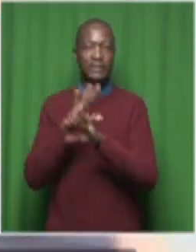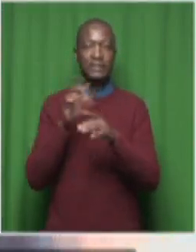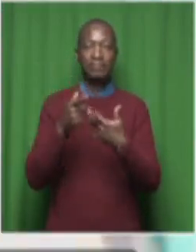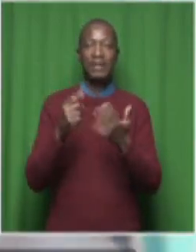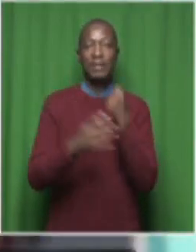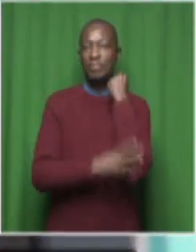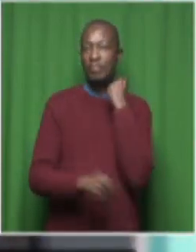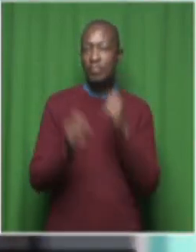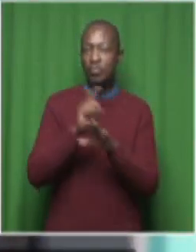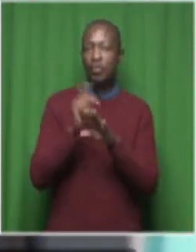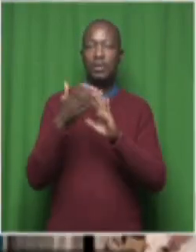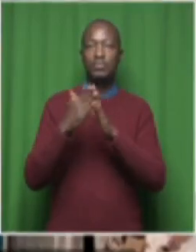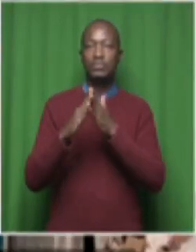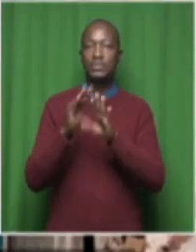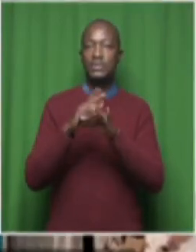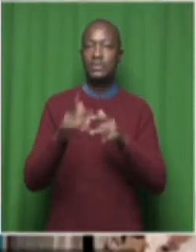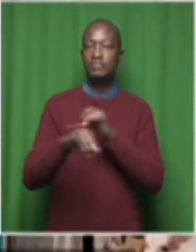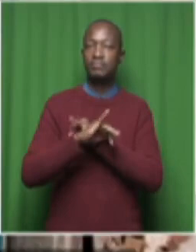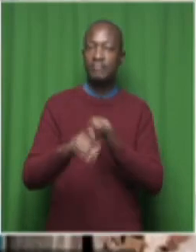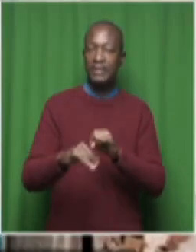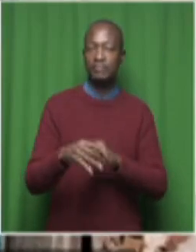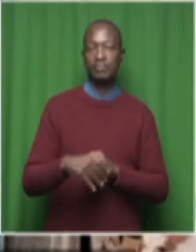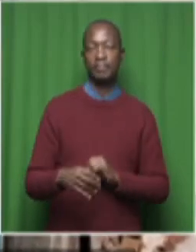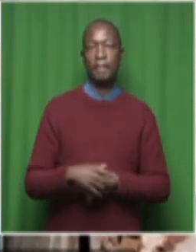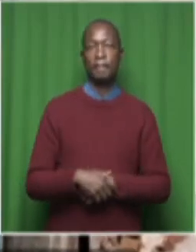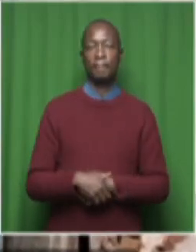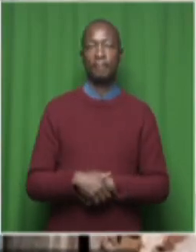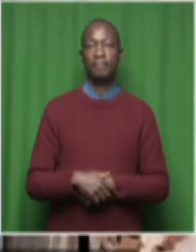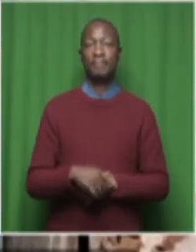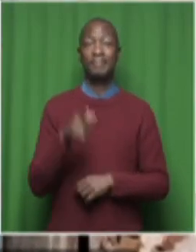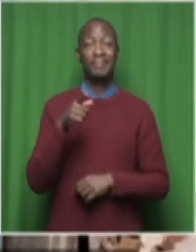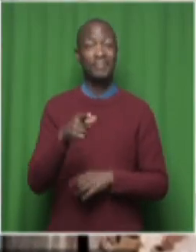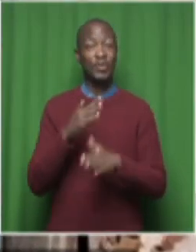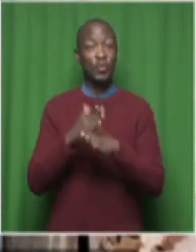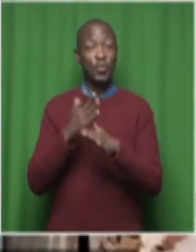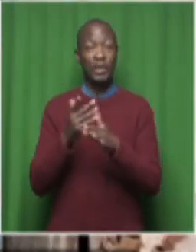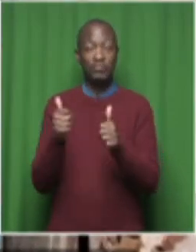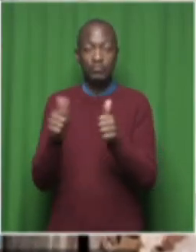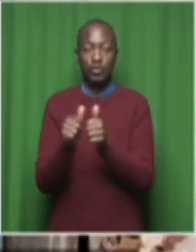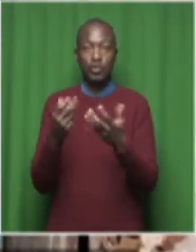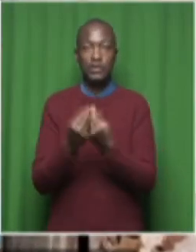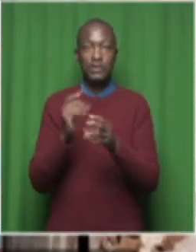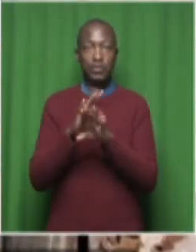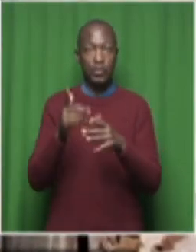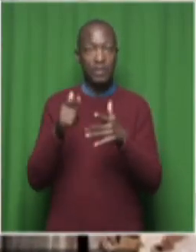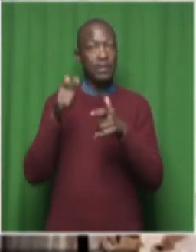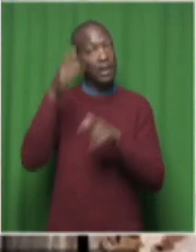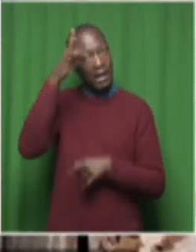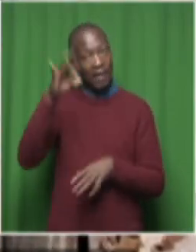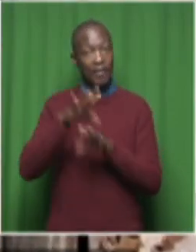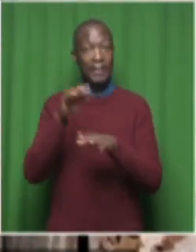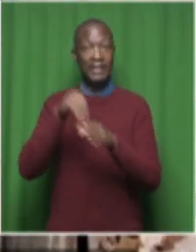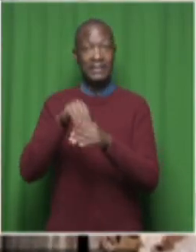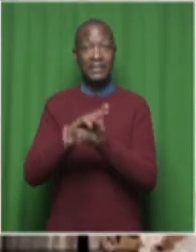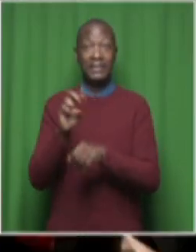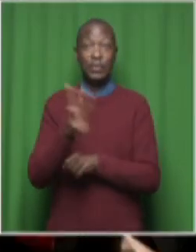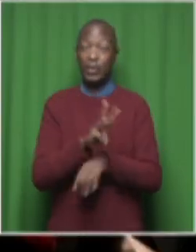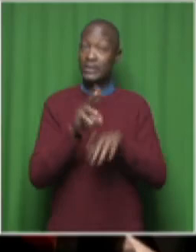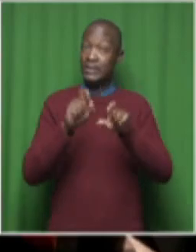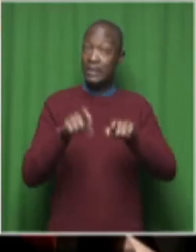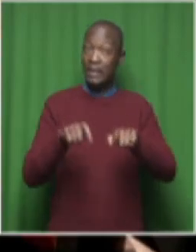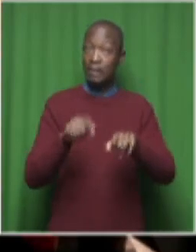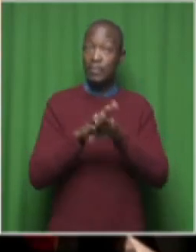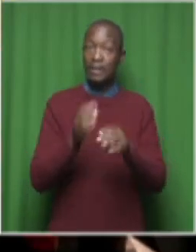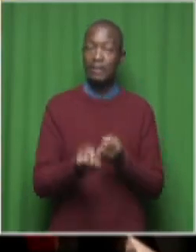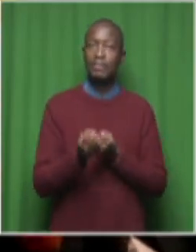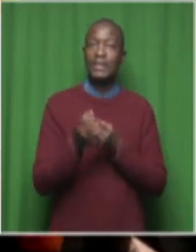impoverished communities were hit extremely hard. Working closely with authorities in the Western Cape, aid organisation